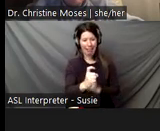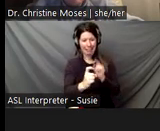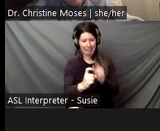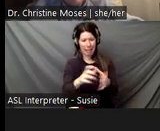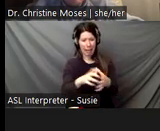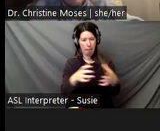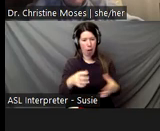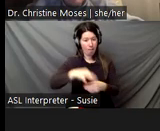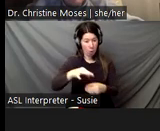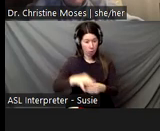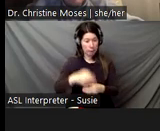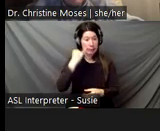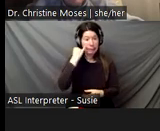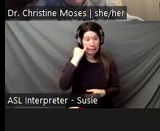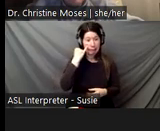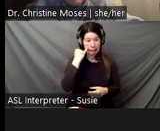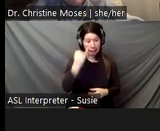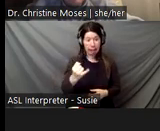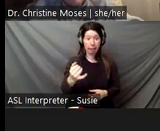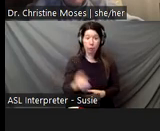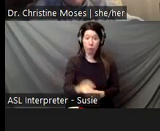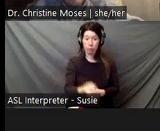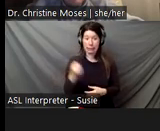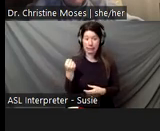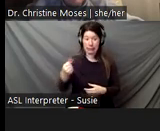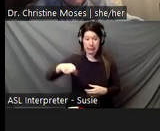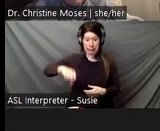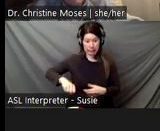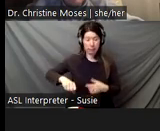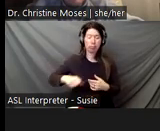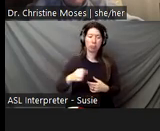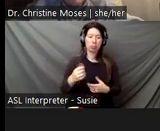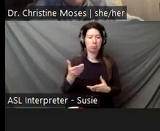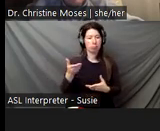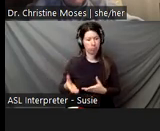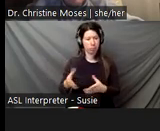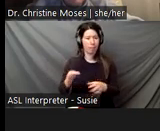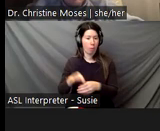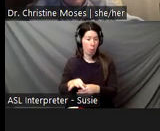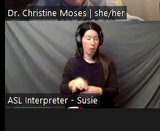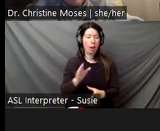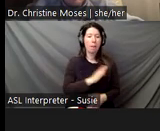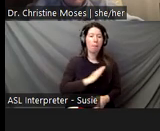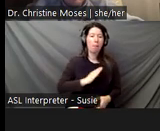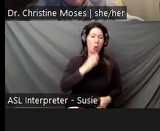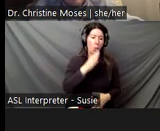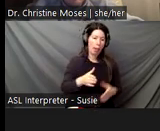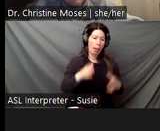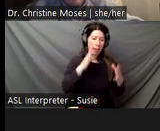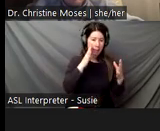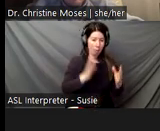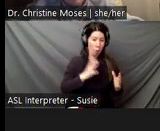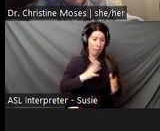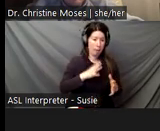rescinded, then that threshold. The board shall make a formal decision to adopt or not adopt any